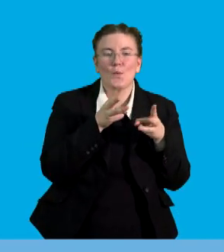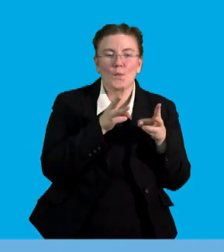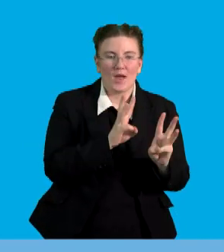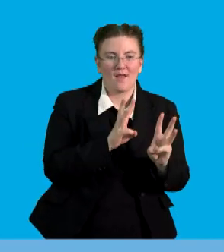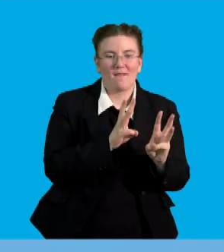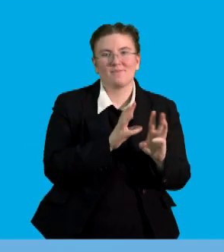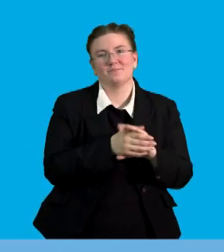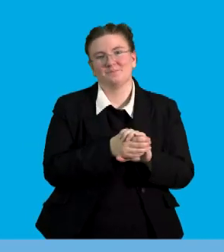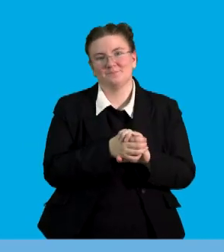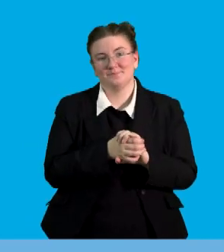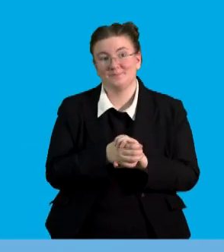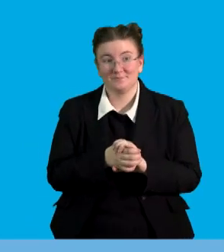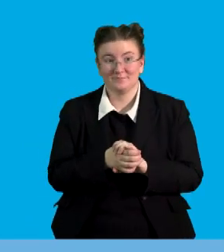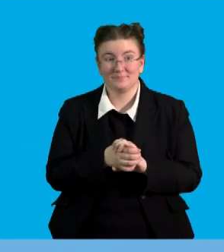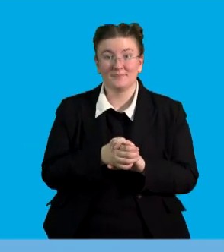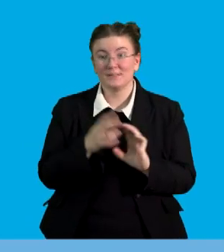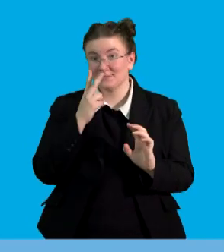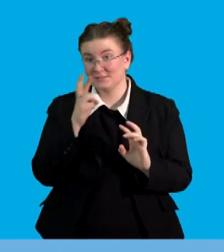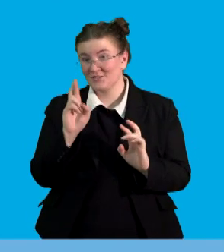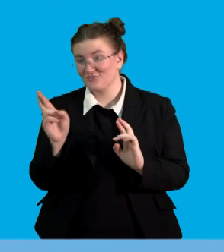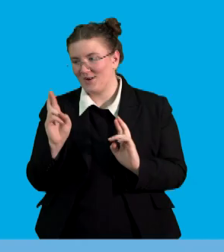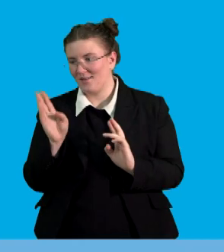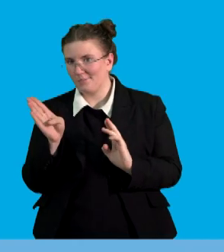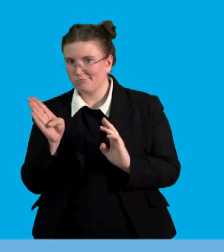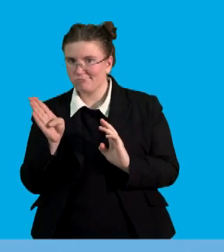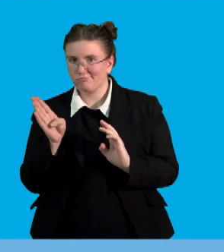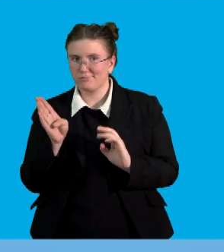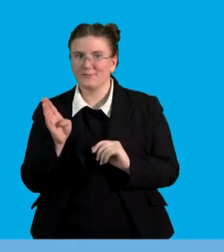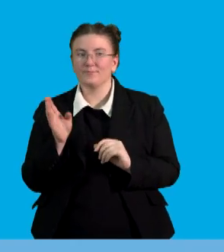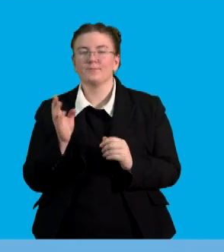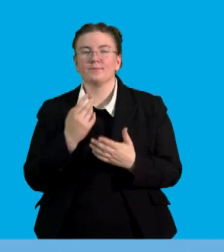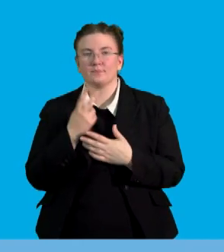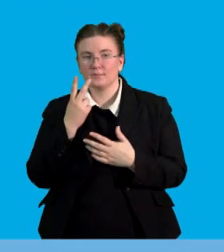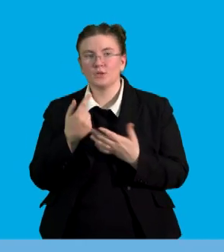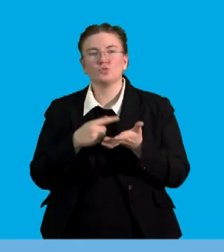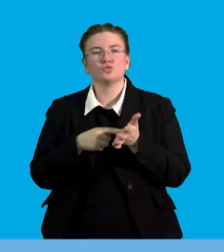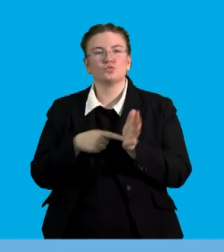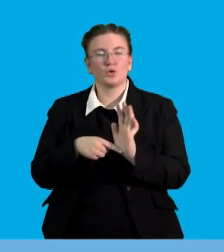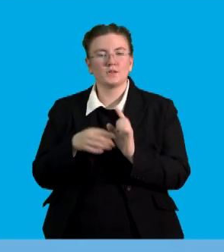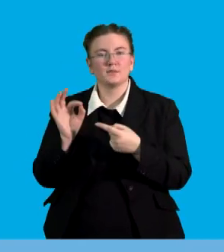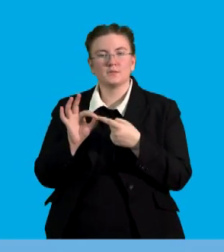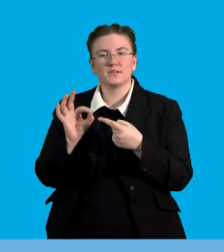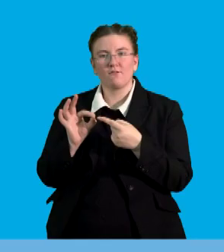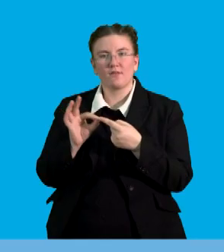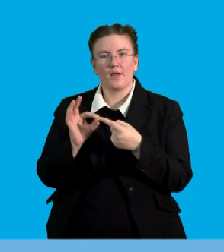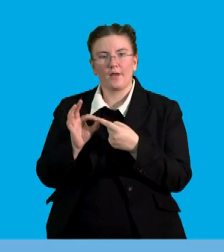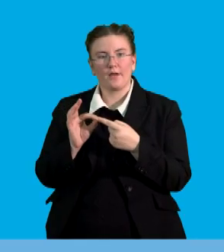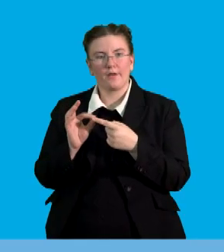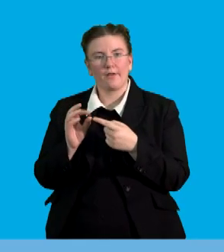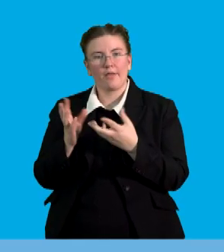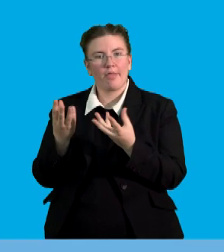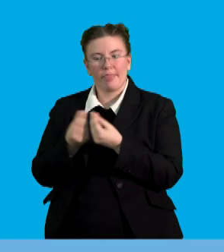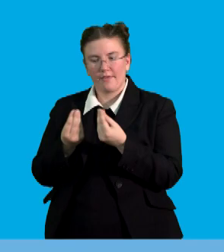in a unique way. Then, the image on the right, as we can see here, it shows how those particular substances are